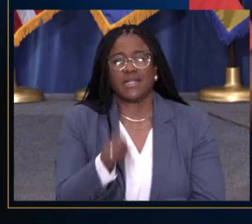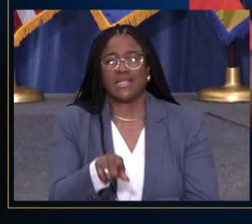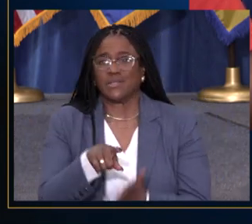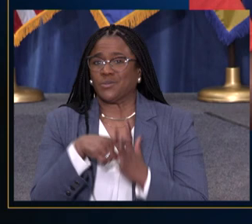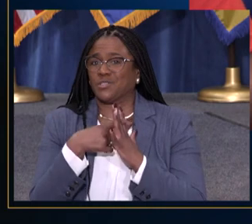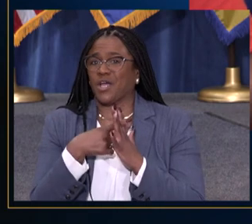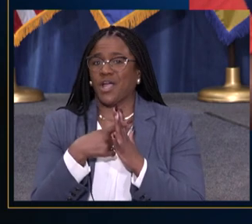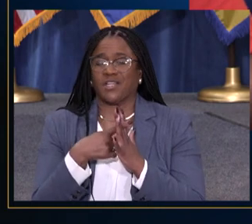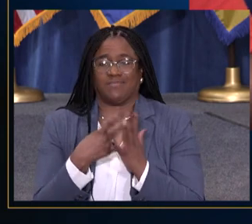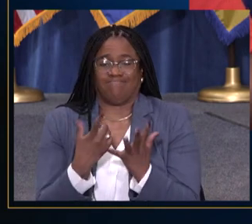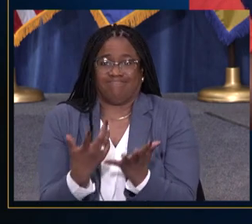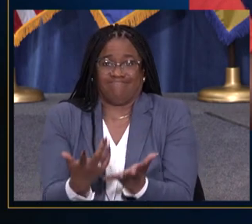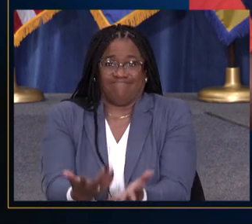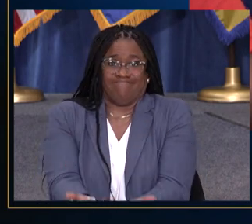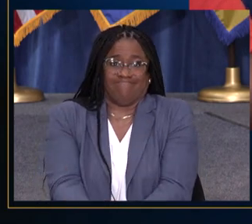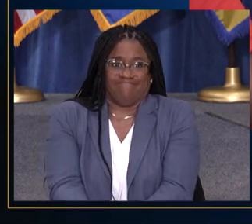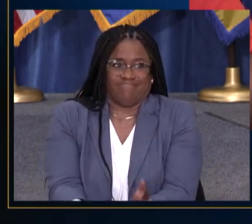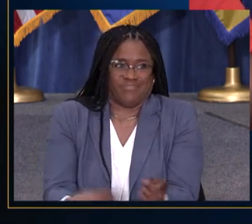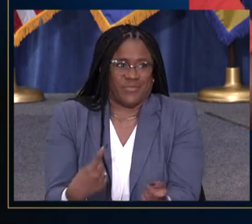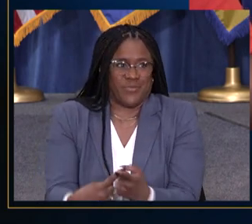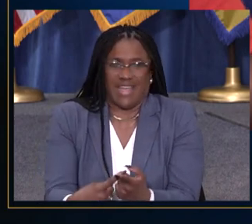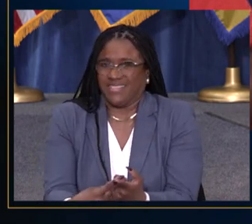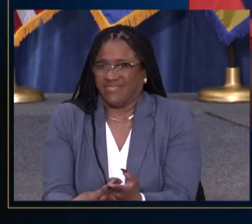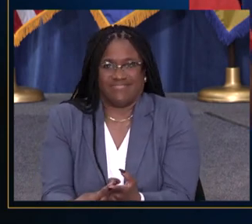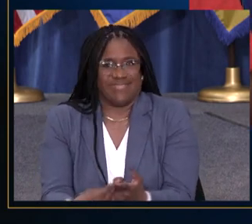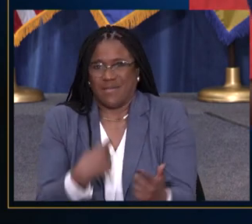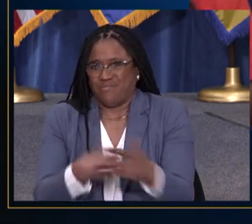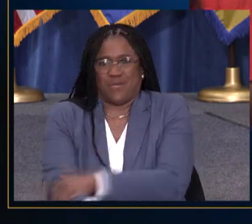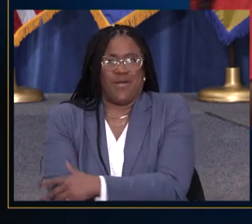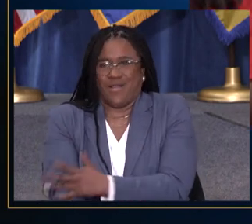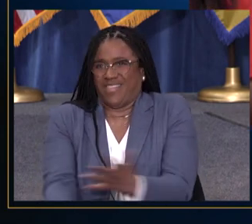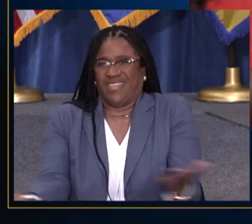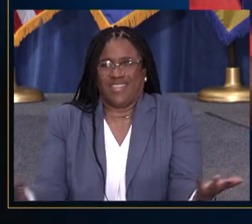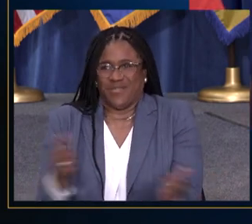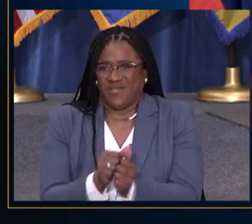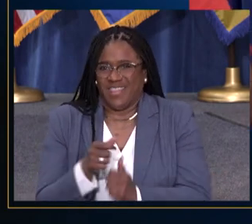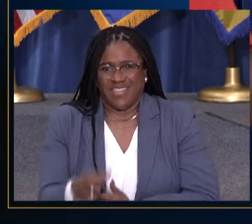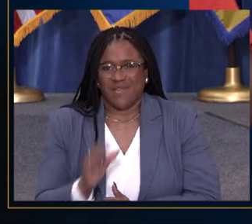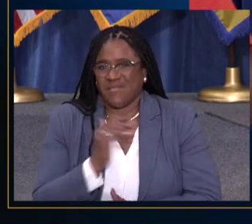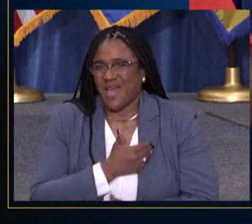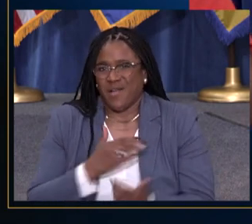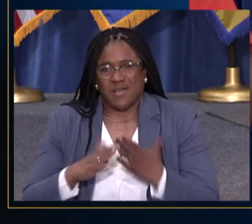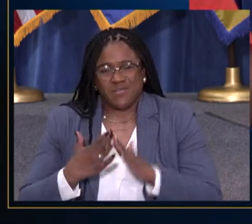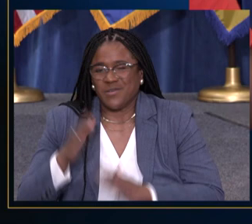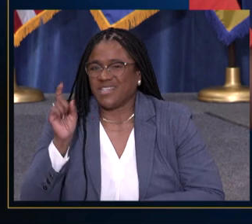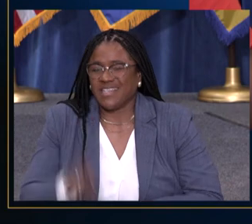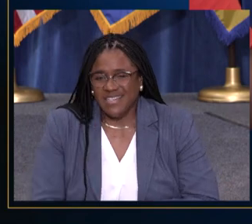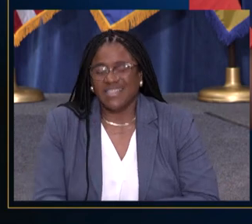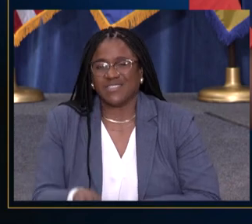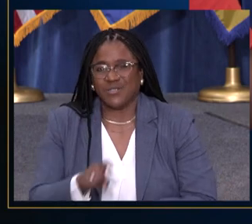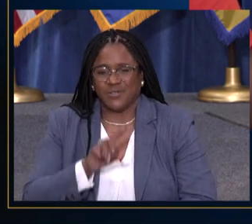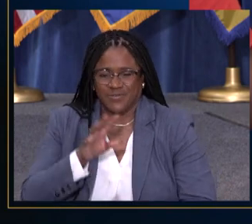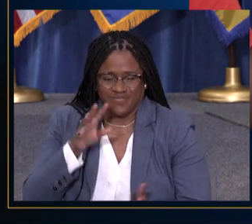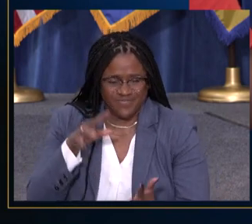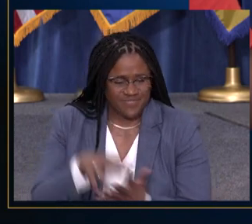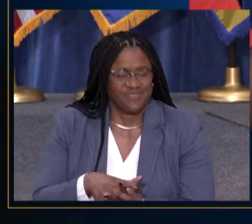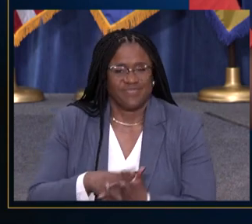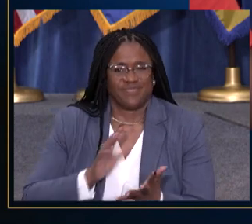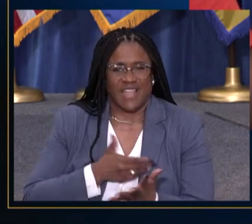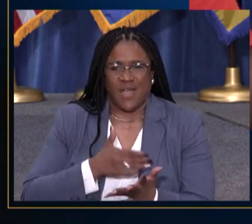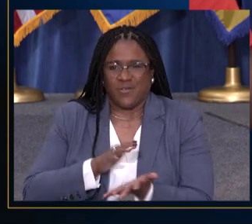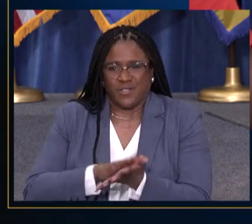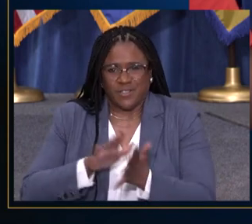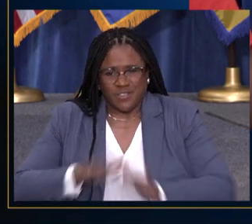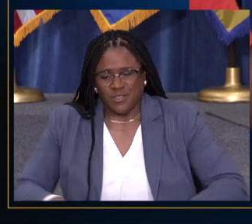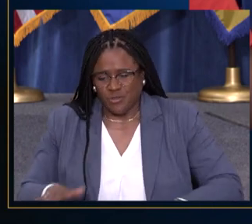start just when at birth with them, right? Our community needs to instill in our